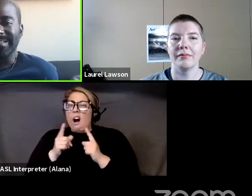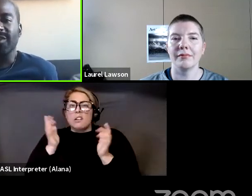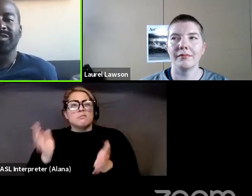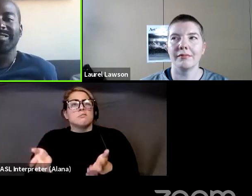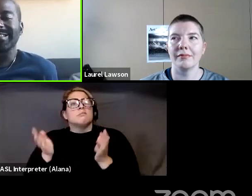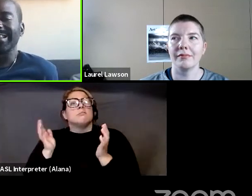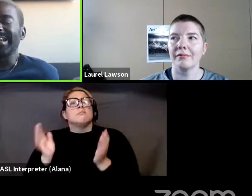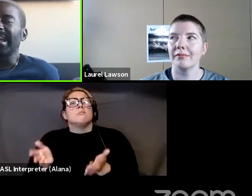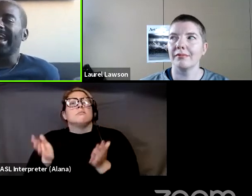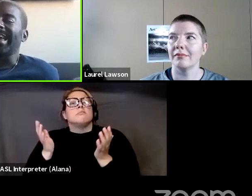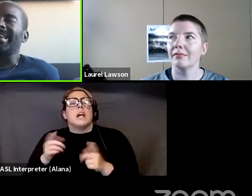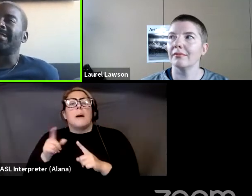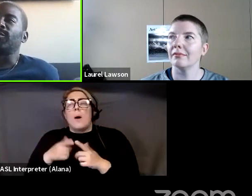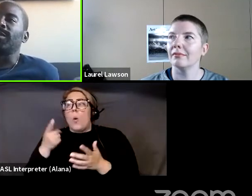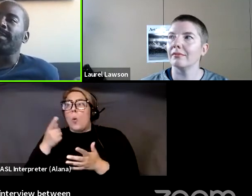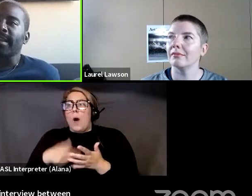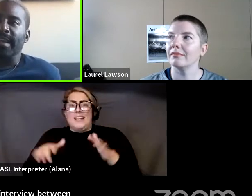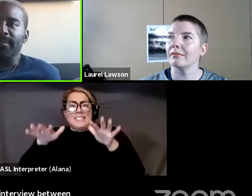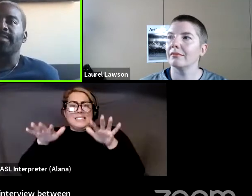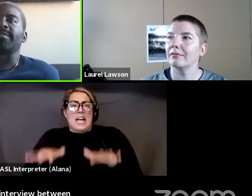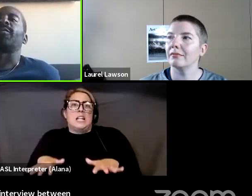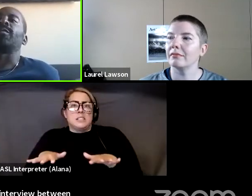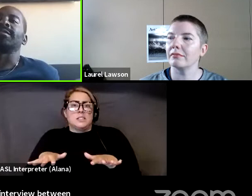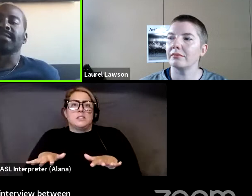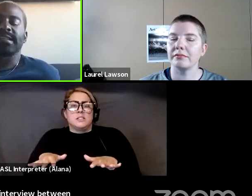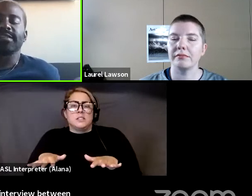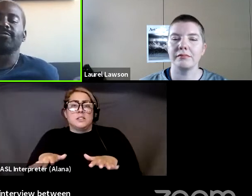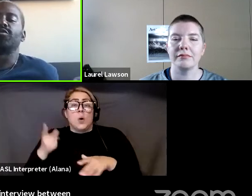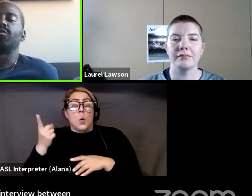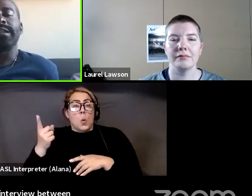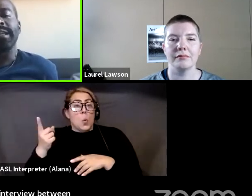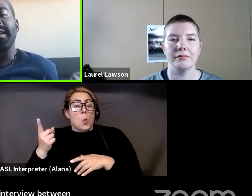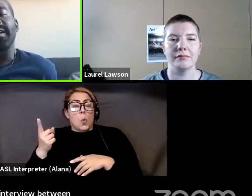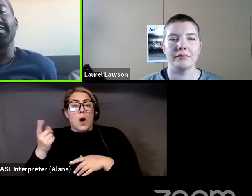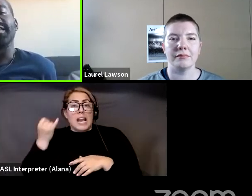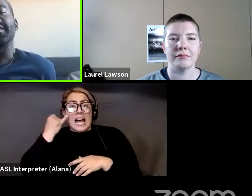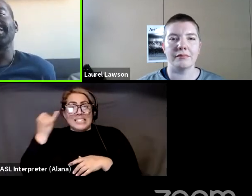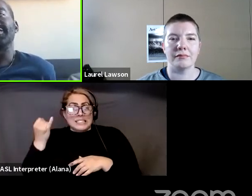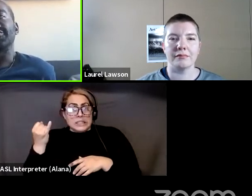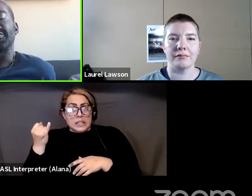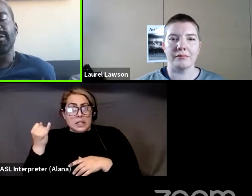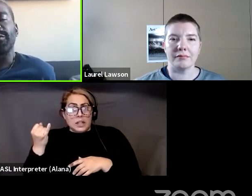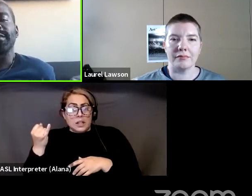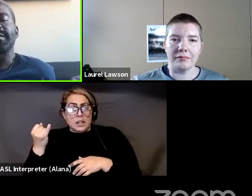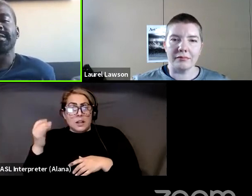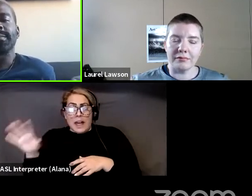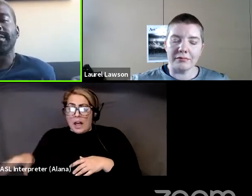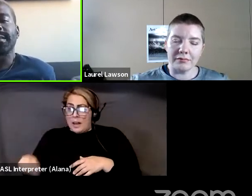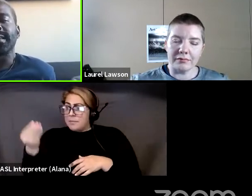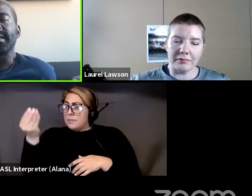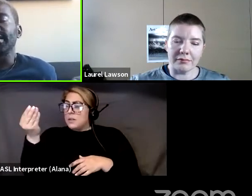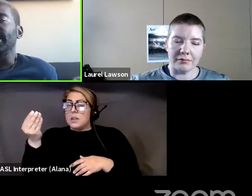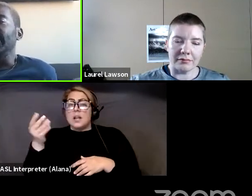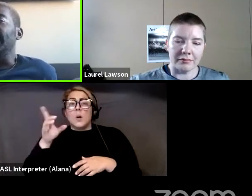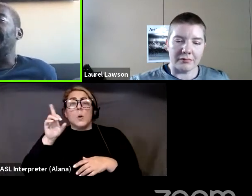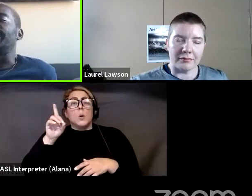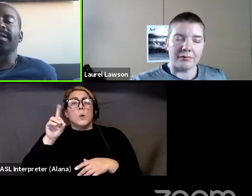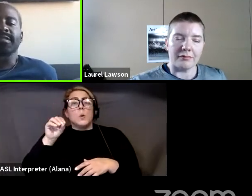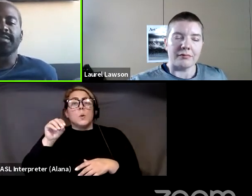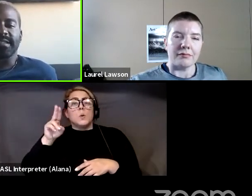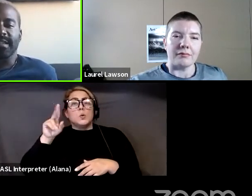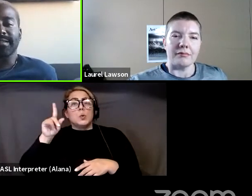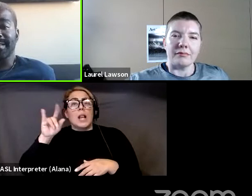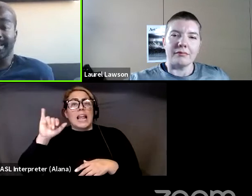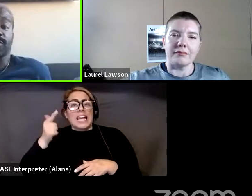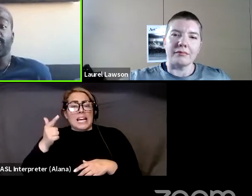what settles. And one thing that came out of that was this idea of doulaing someone into disability,